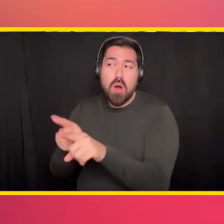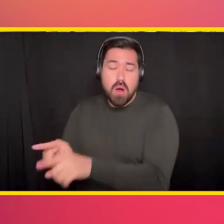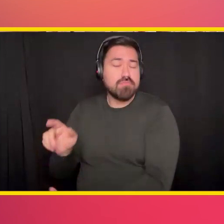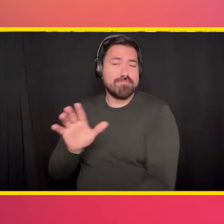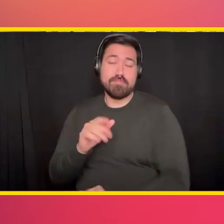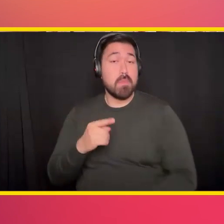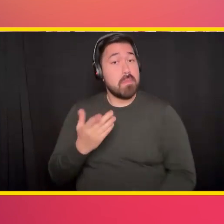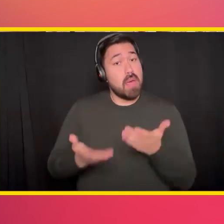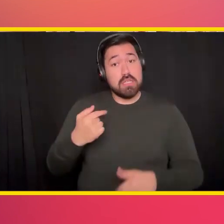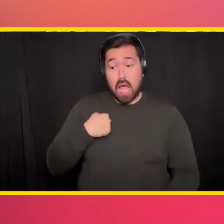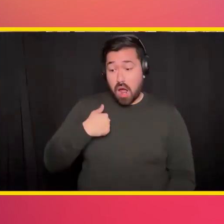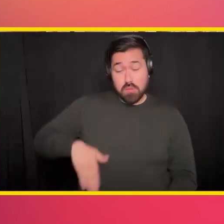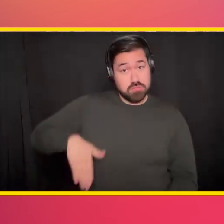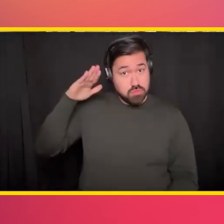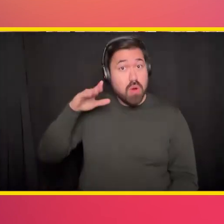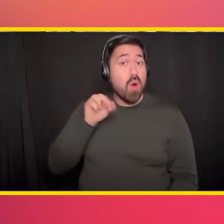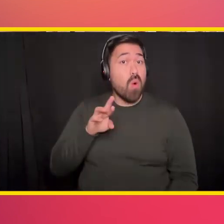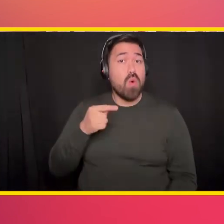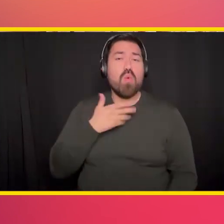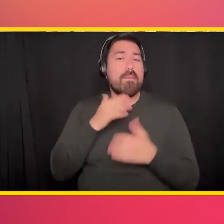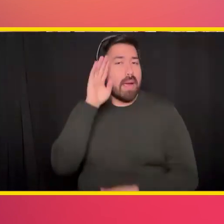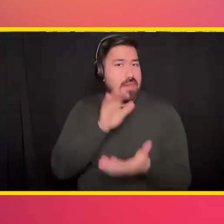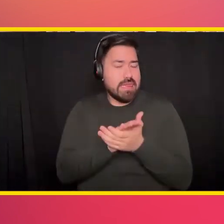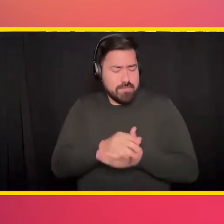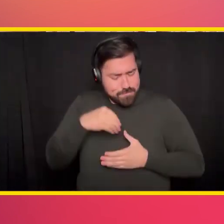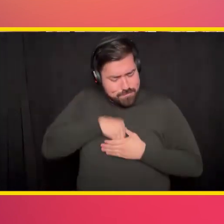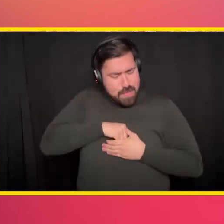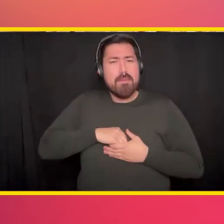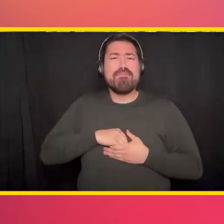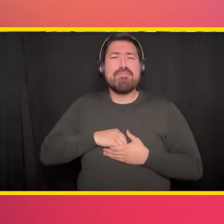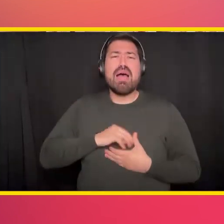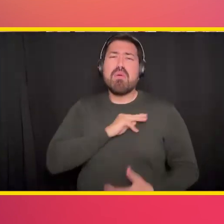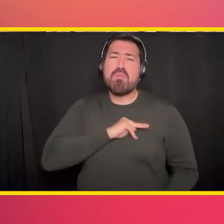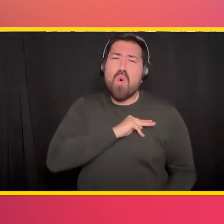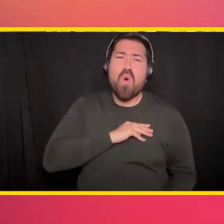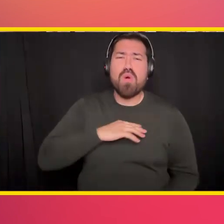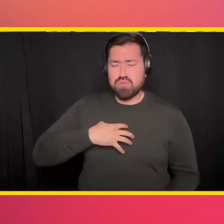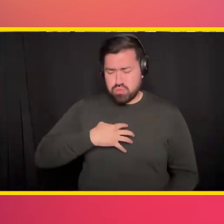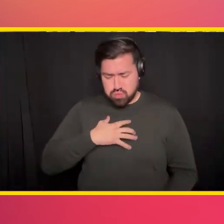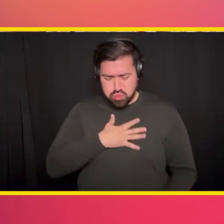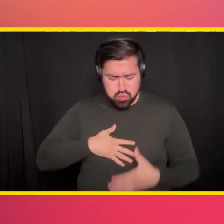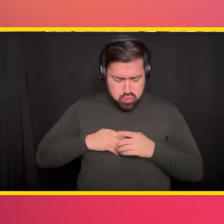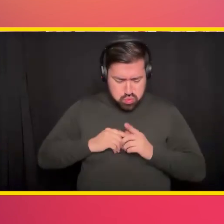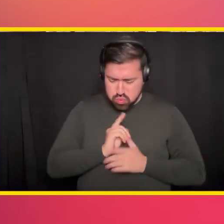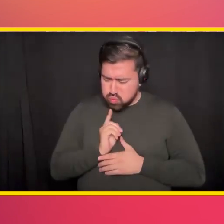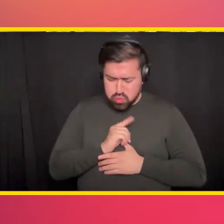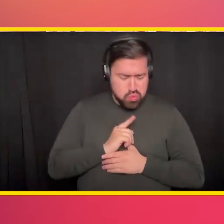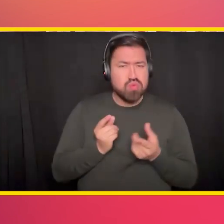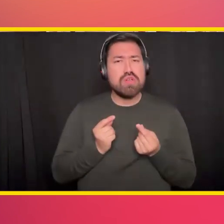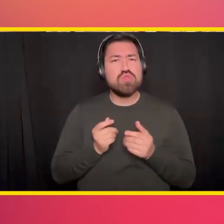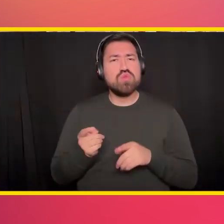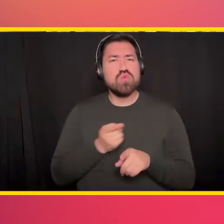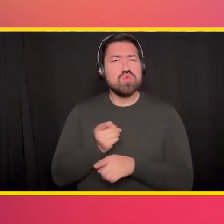was the way I was raised or the way or just what I believe my moral compass and what's right and wrong. I don't know, but